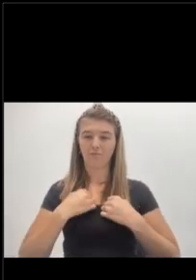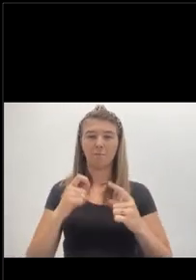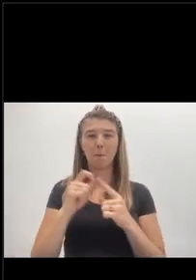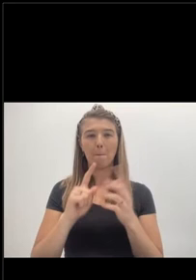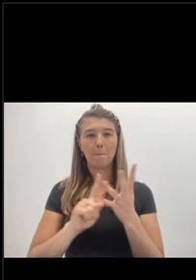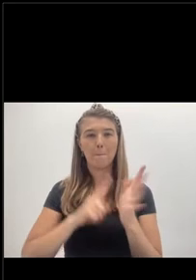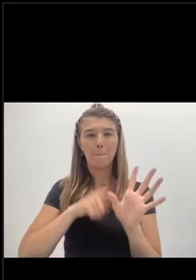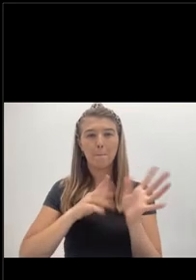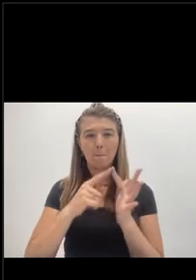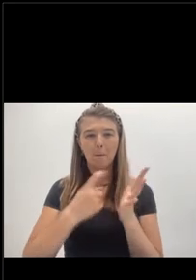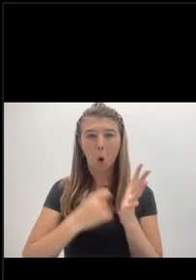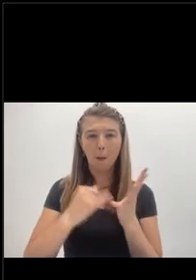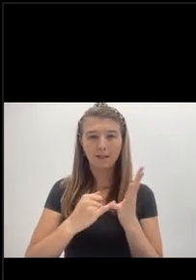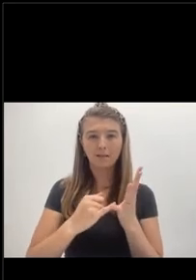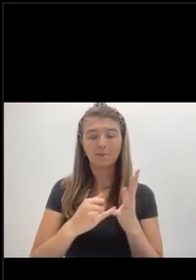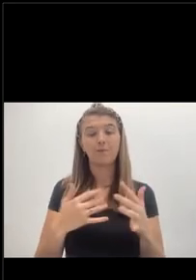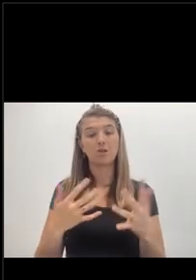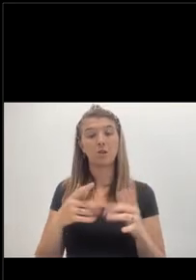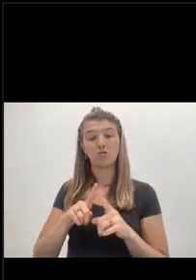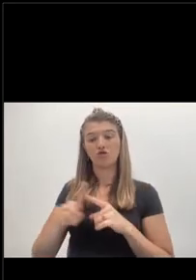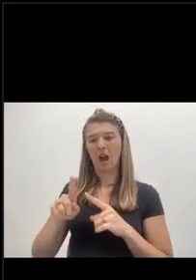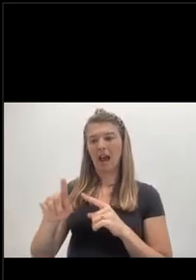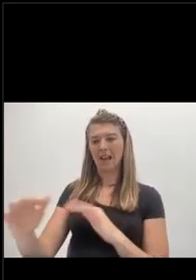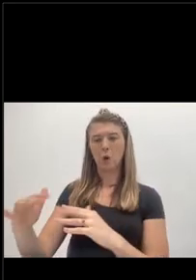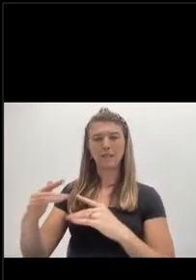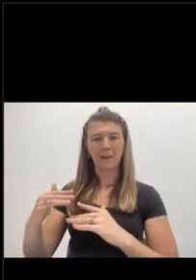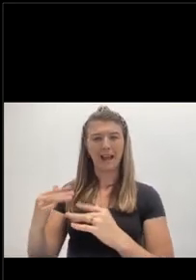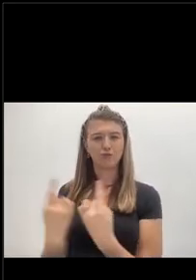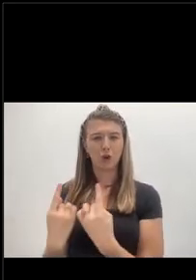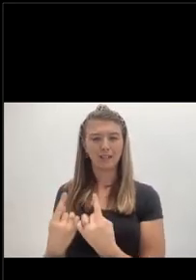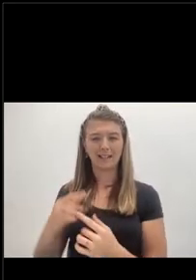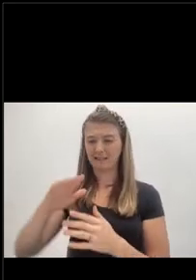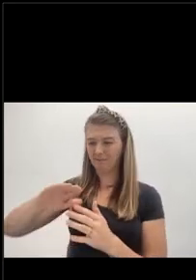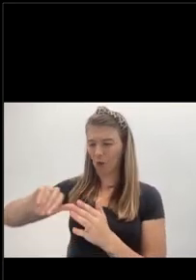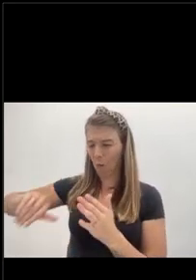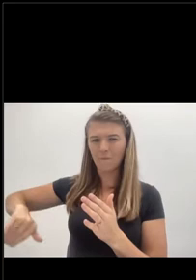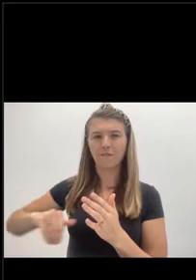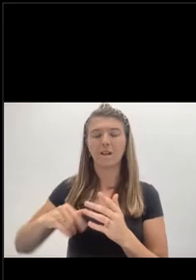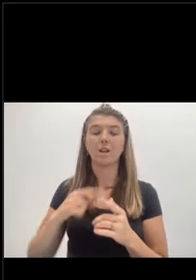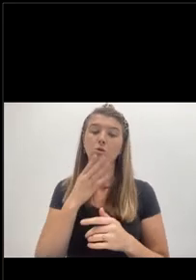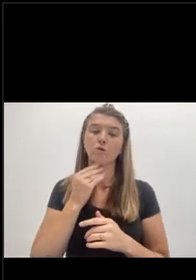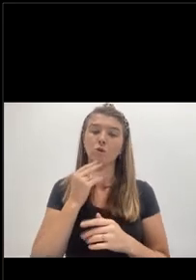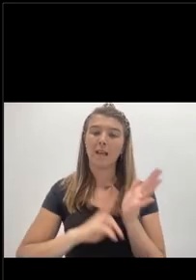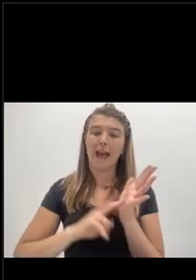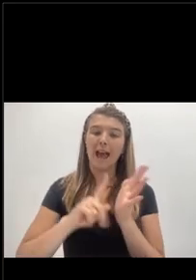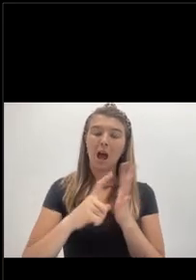remove contamination, I've mentioned we use NIR sorting technology. So these are different sorting heads, which